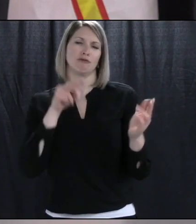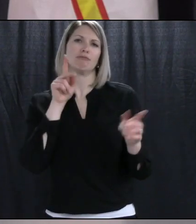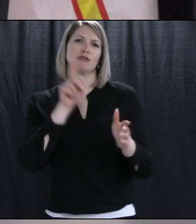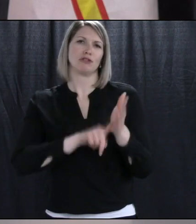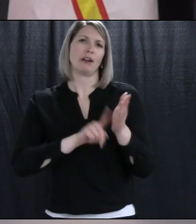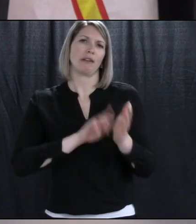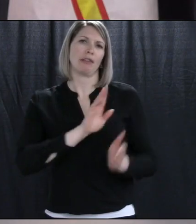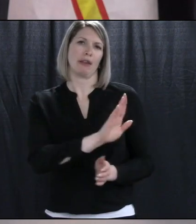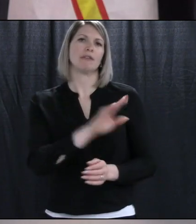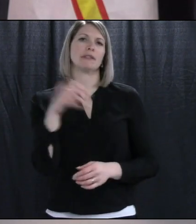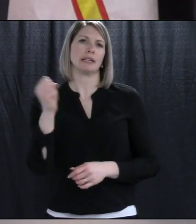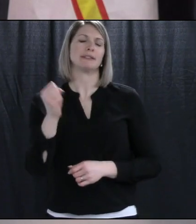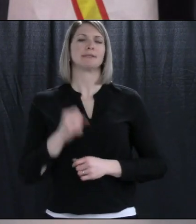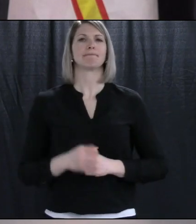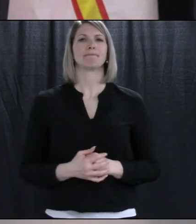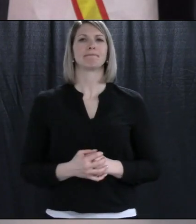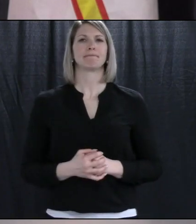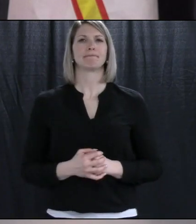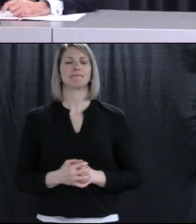COVID-19.